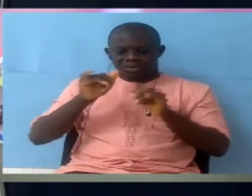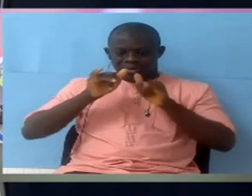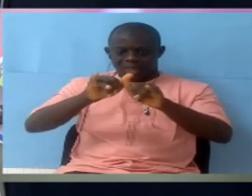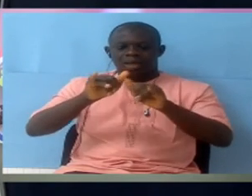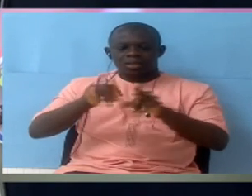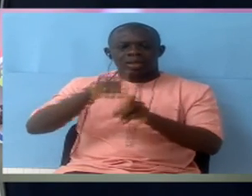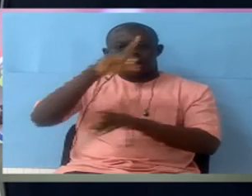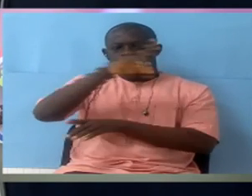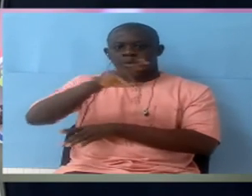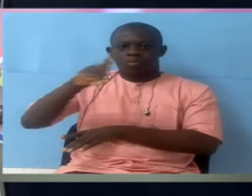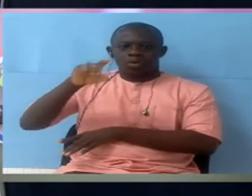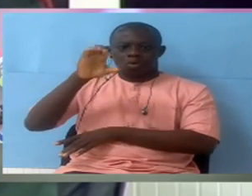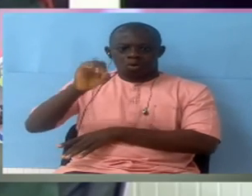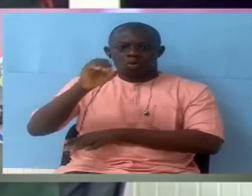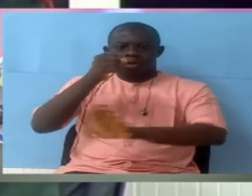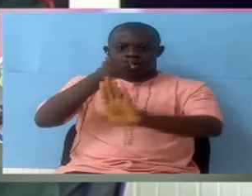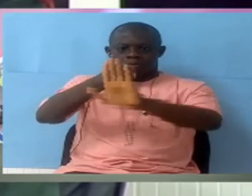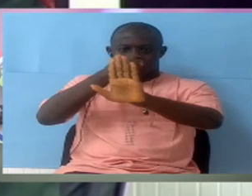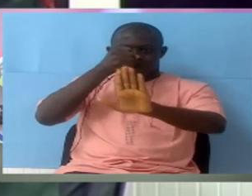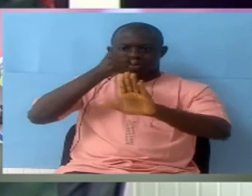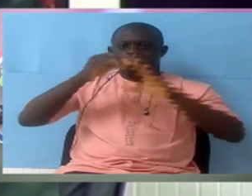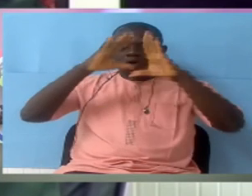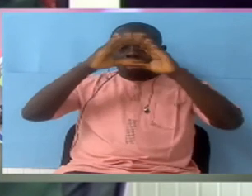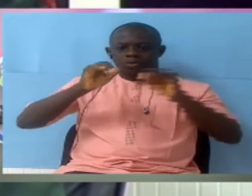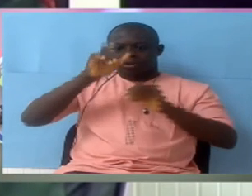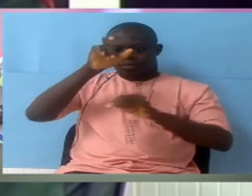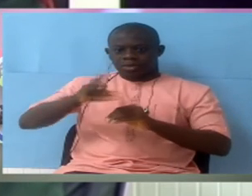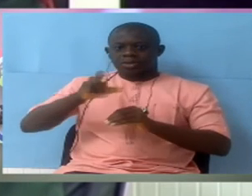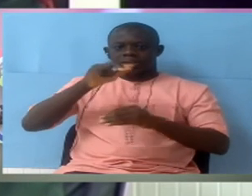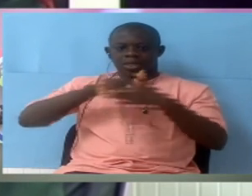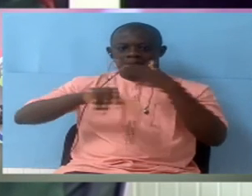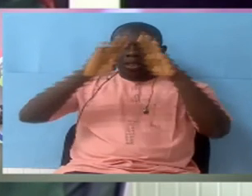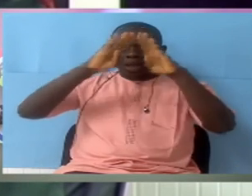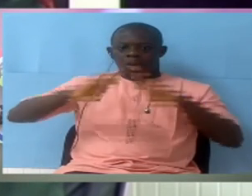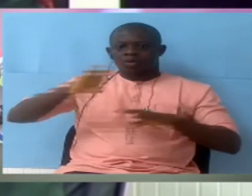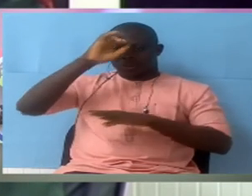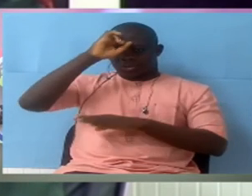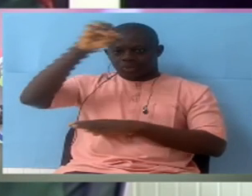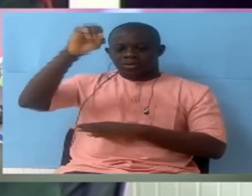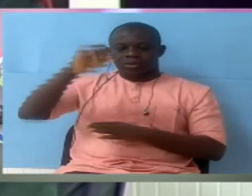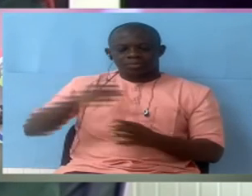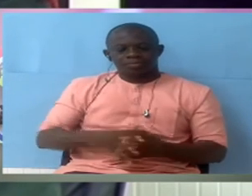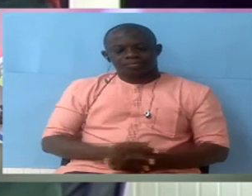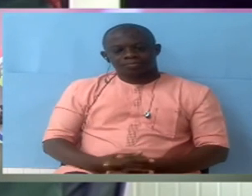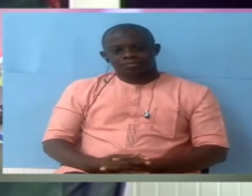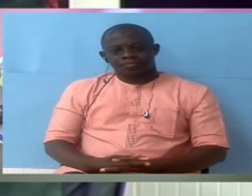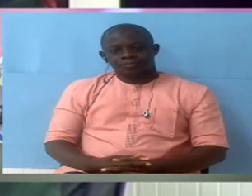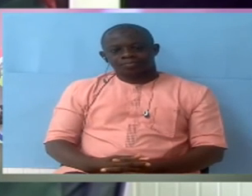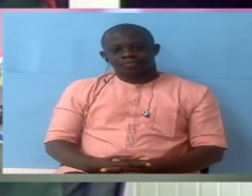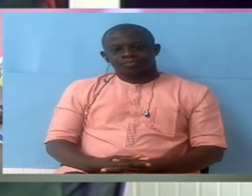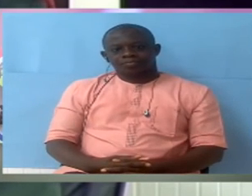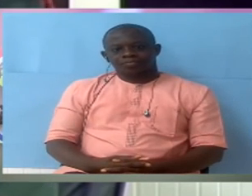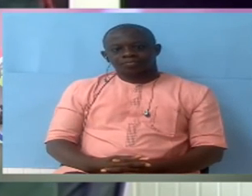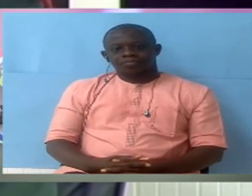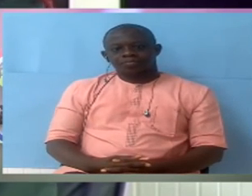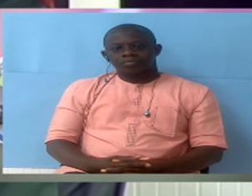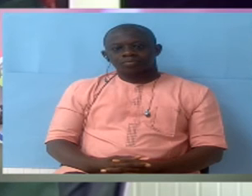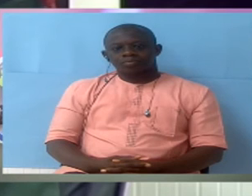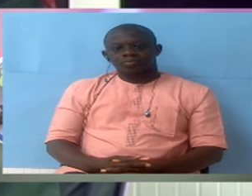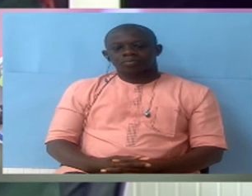officer? Ñata dir nga nekkon ci place bobu pour nekk dat protection officer bi? I was there up